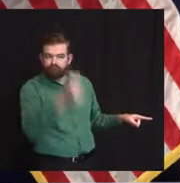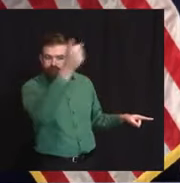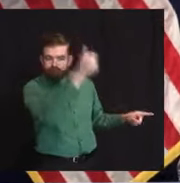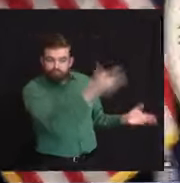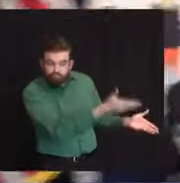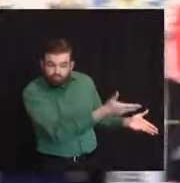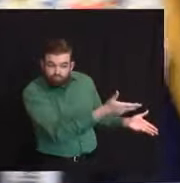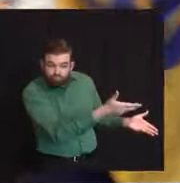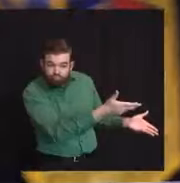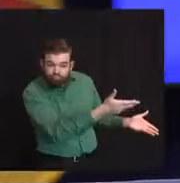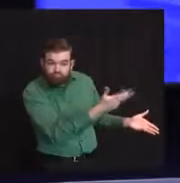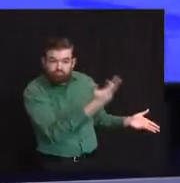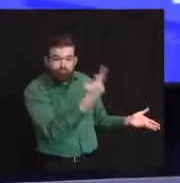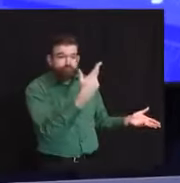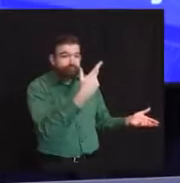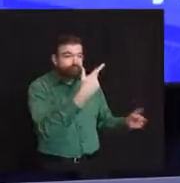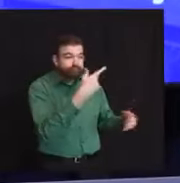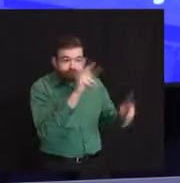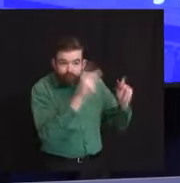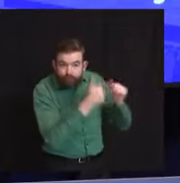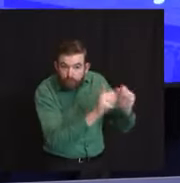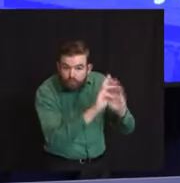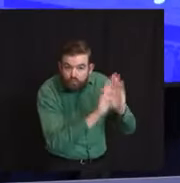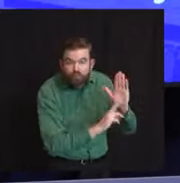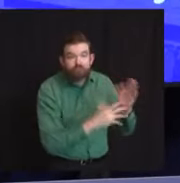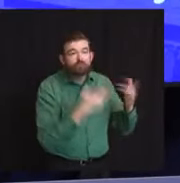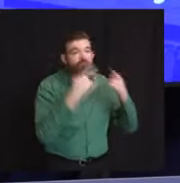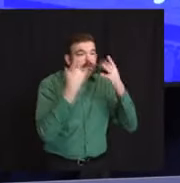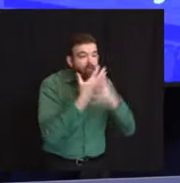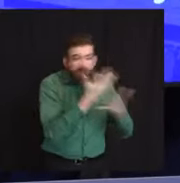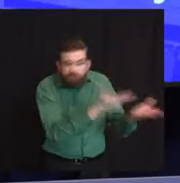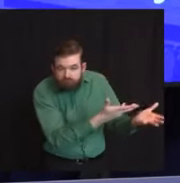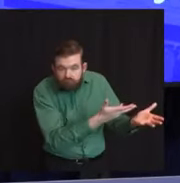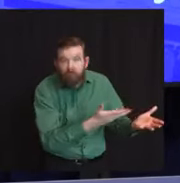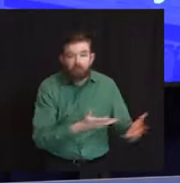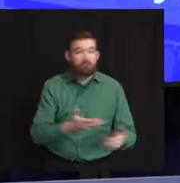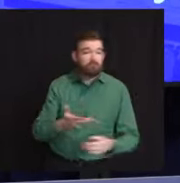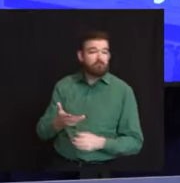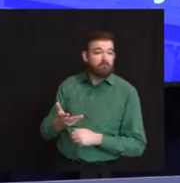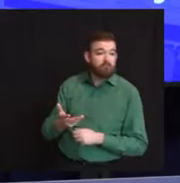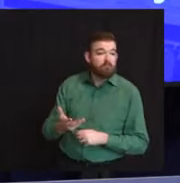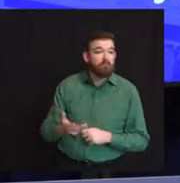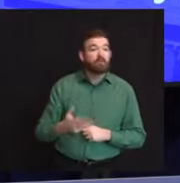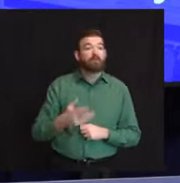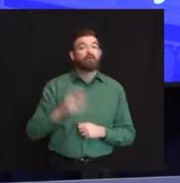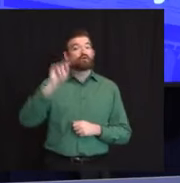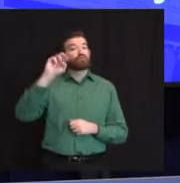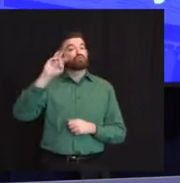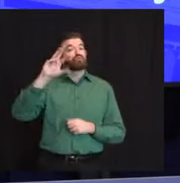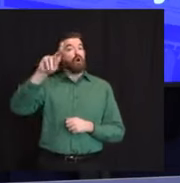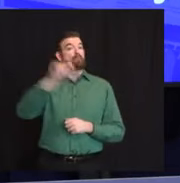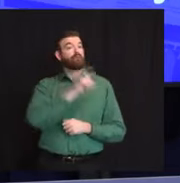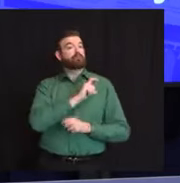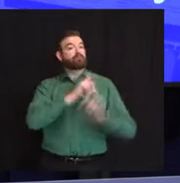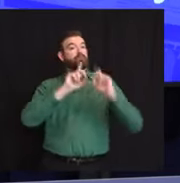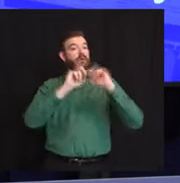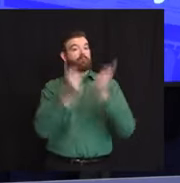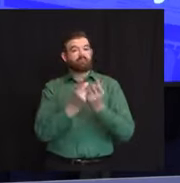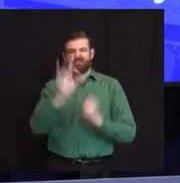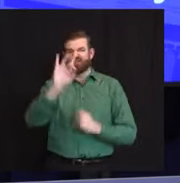Thank you. Sure. Thank you, Governor. Very briefly, overnight, Newark Police Department issued 83 EO violations and closed 1